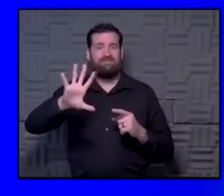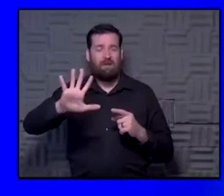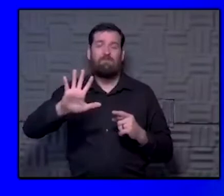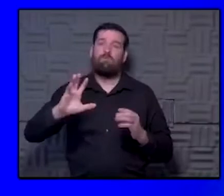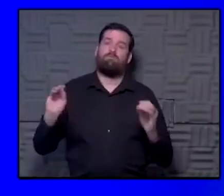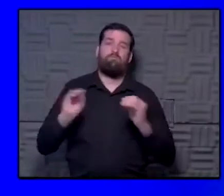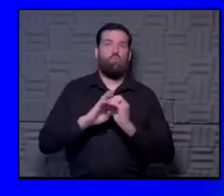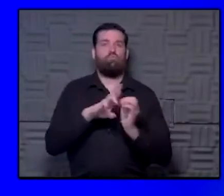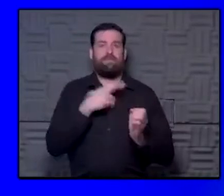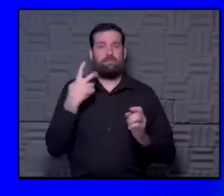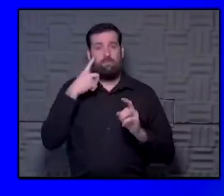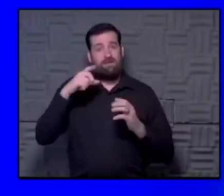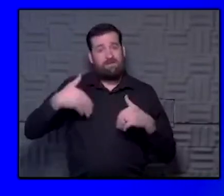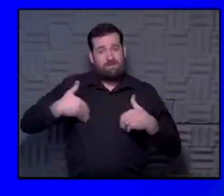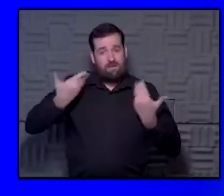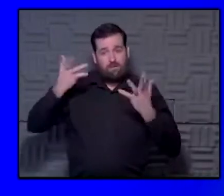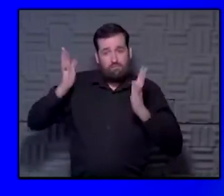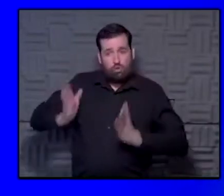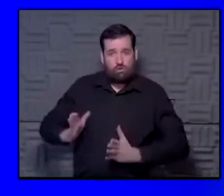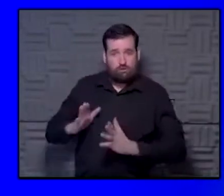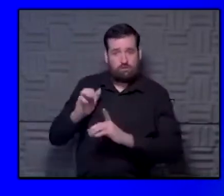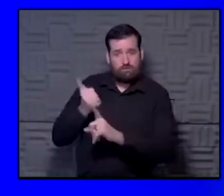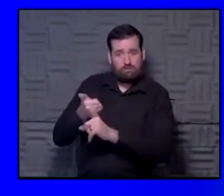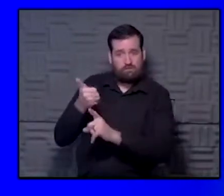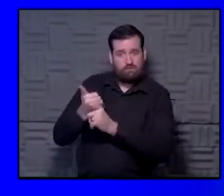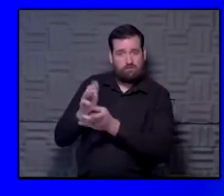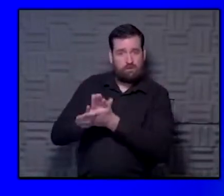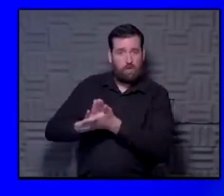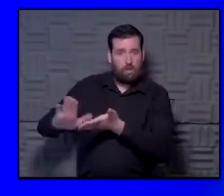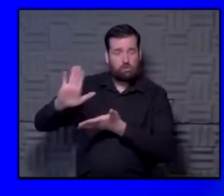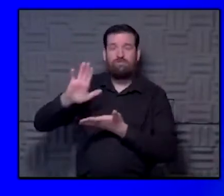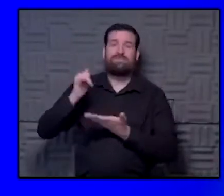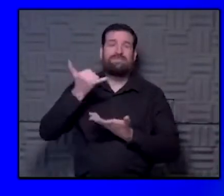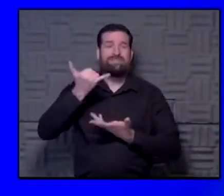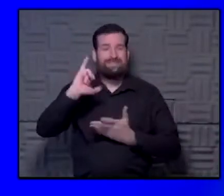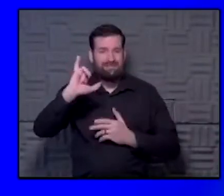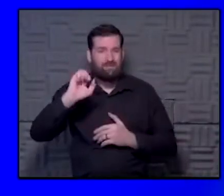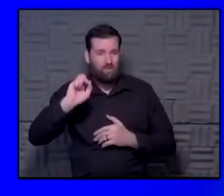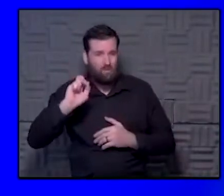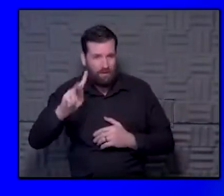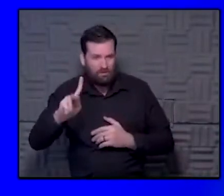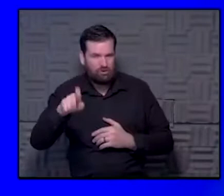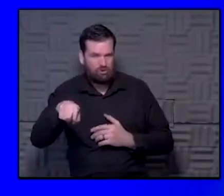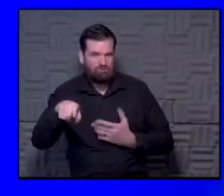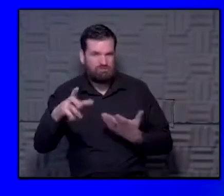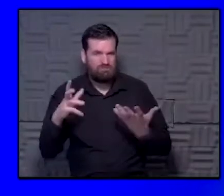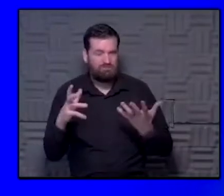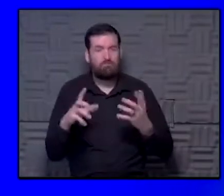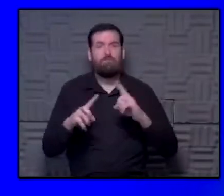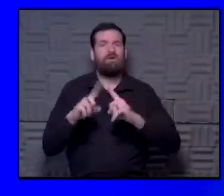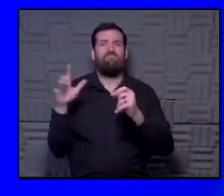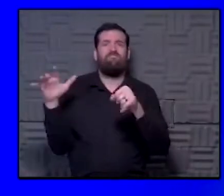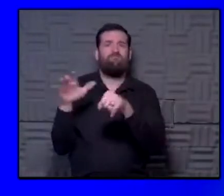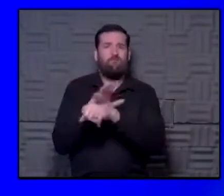higher. But being a young person in college, they should still be okay. But again, we don't know the full dynamics of what